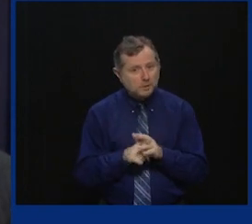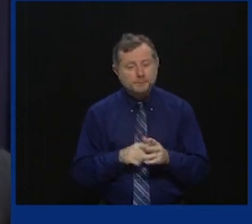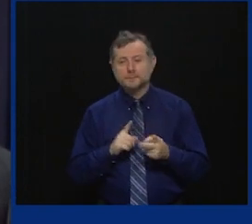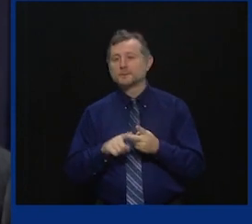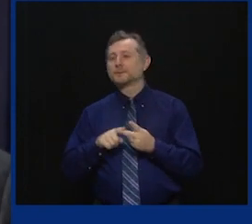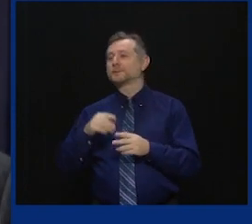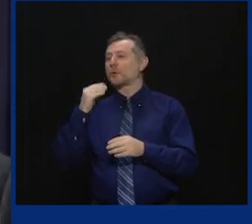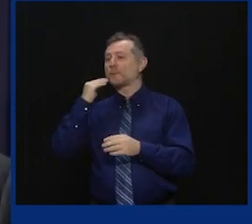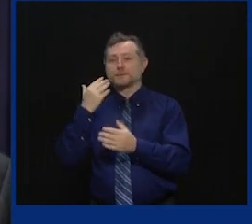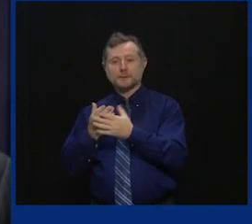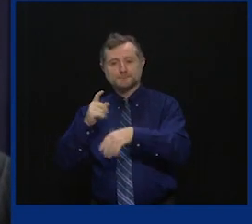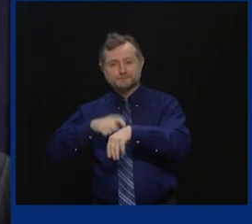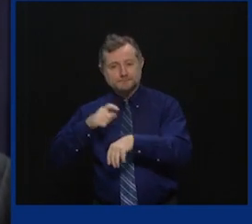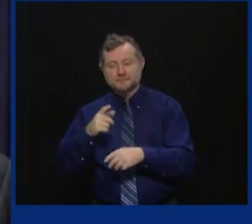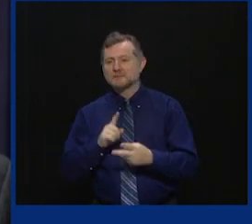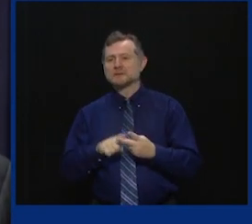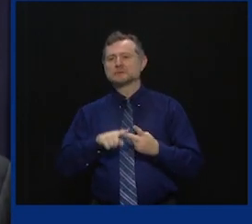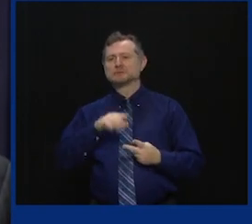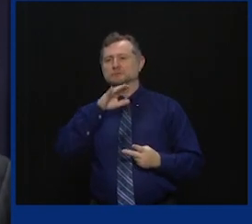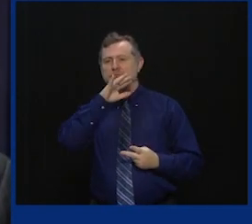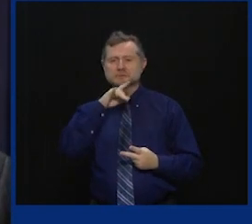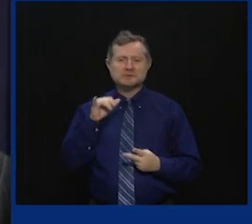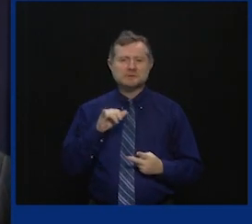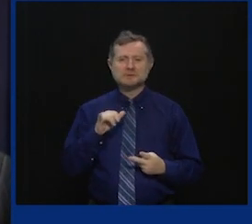dirty urine,